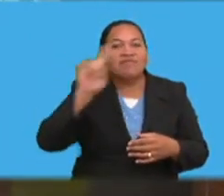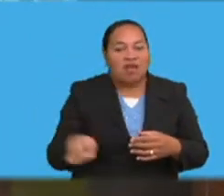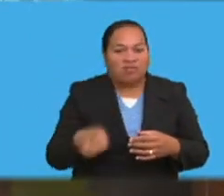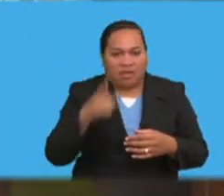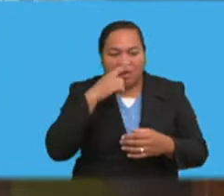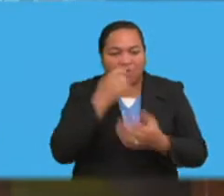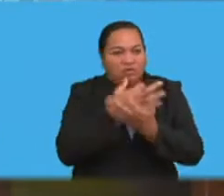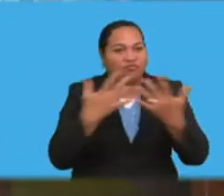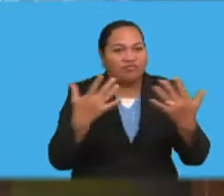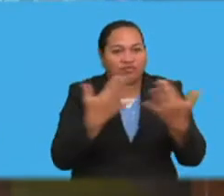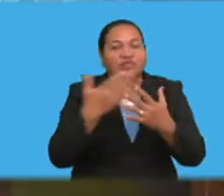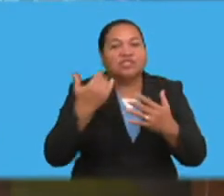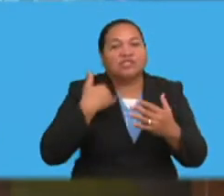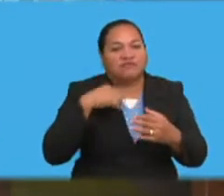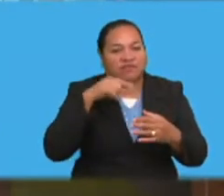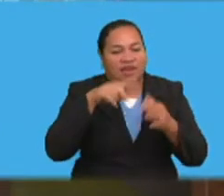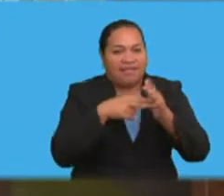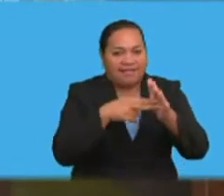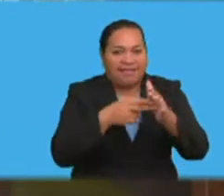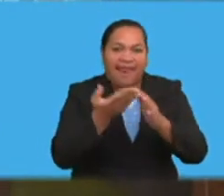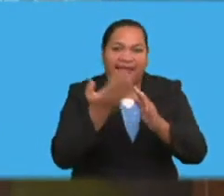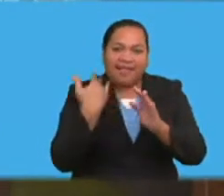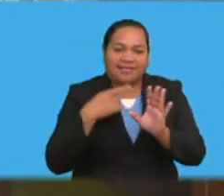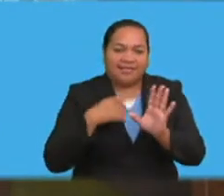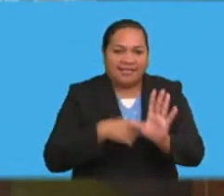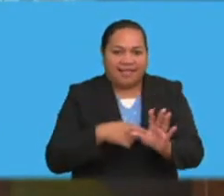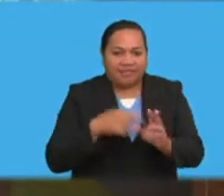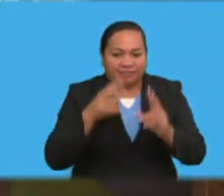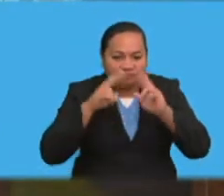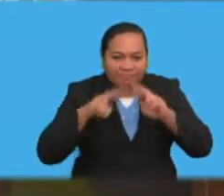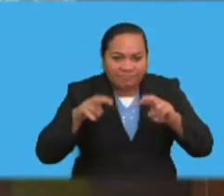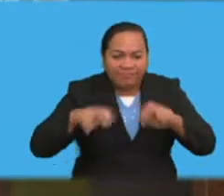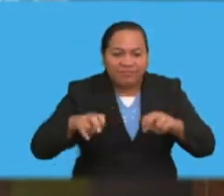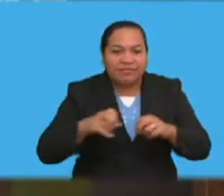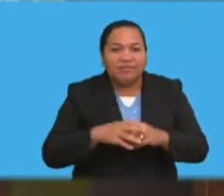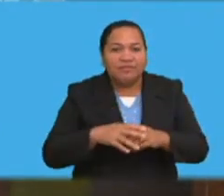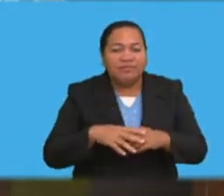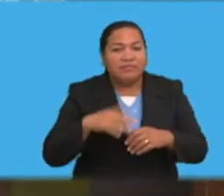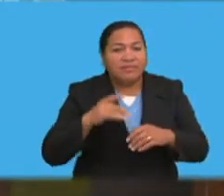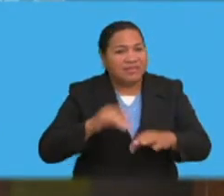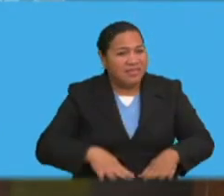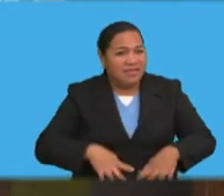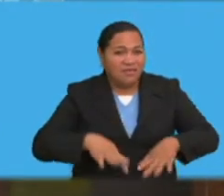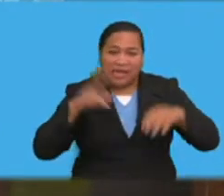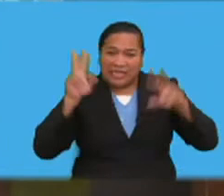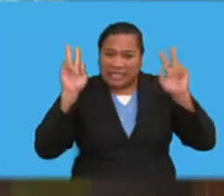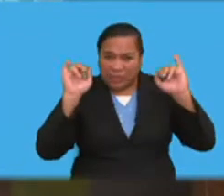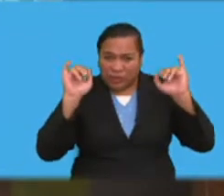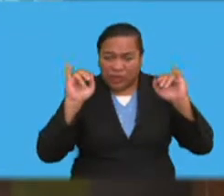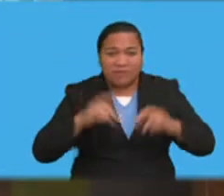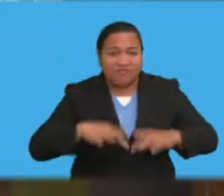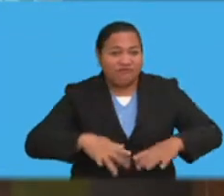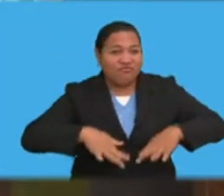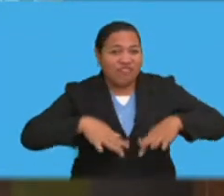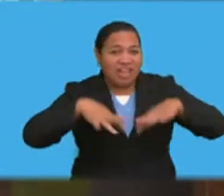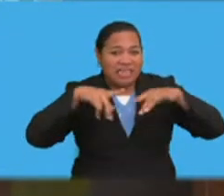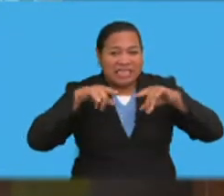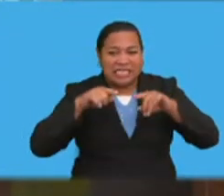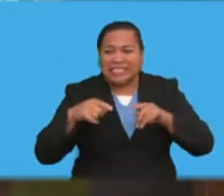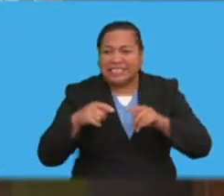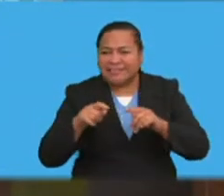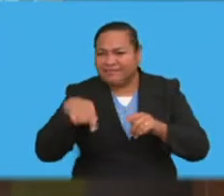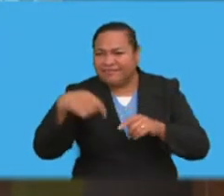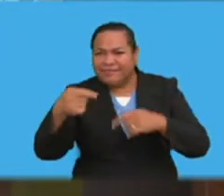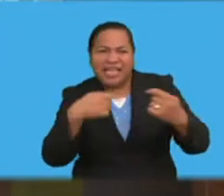Speaker. Madam Speaker, amongst other issues, flooding in parts of Nadi town and settlements around the Nadi town